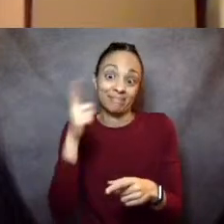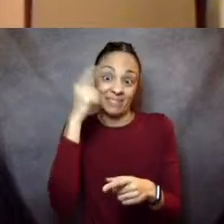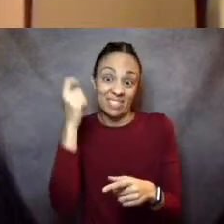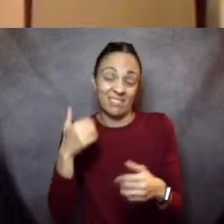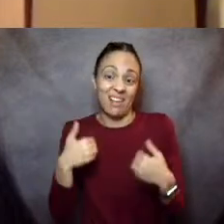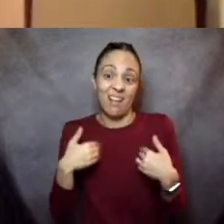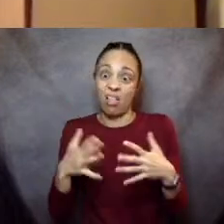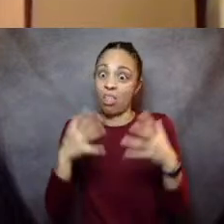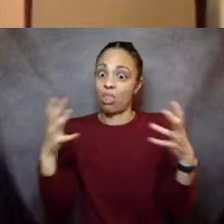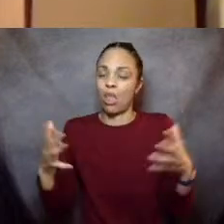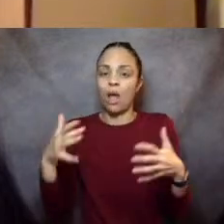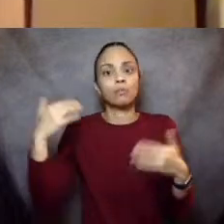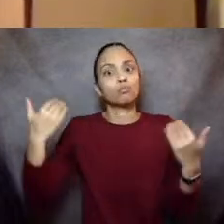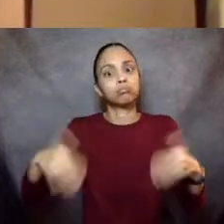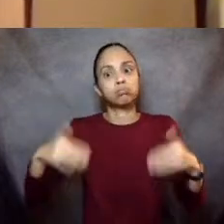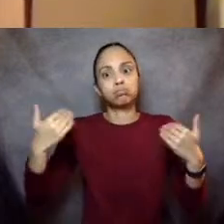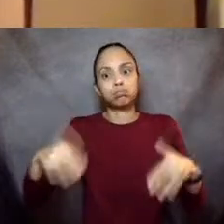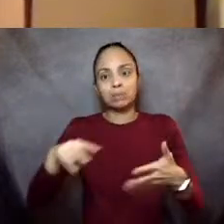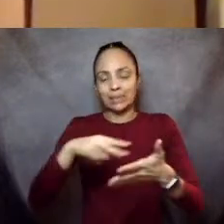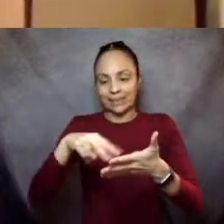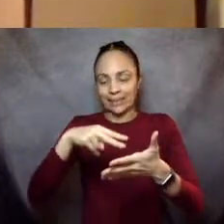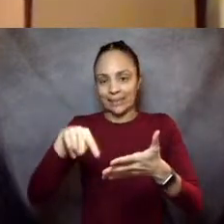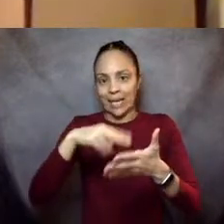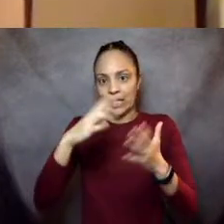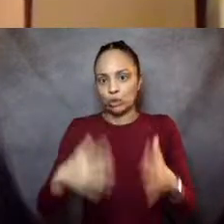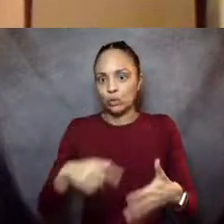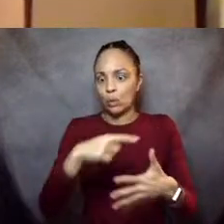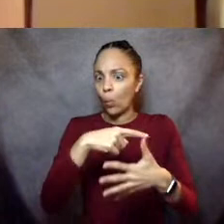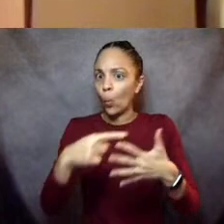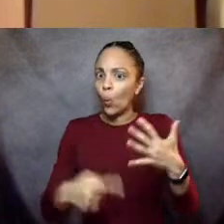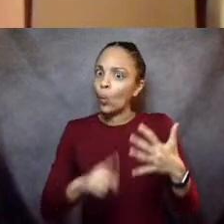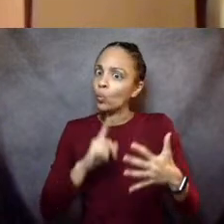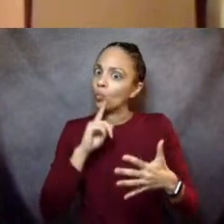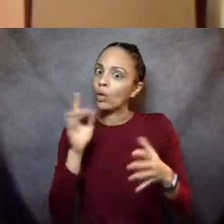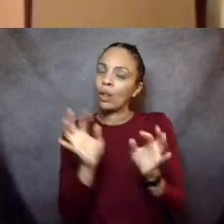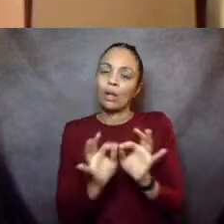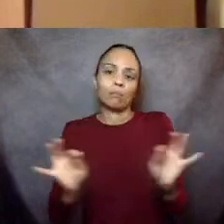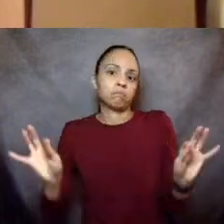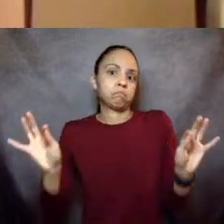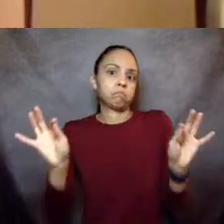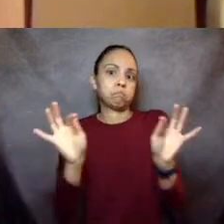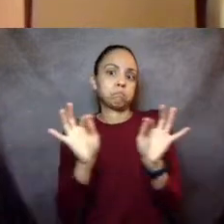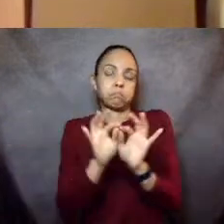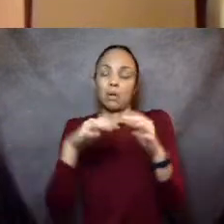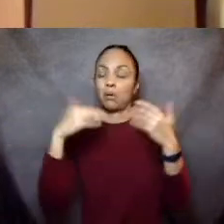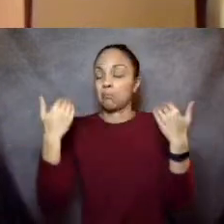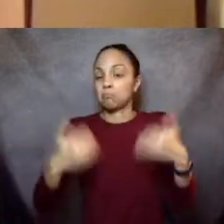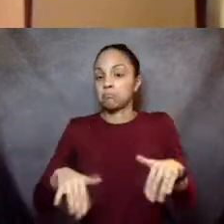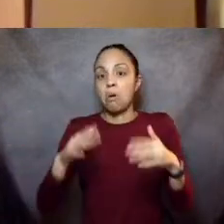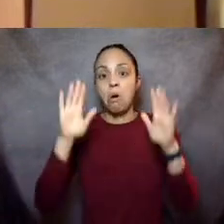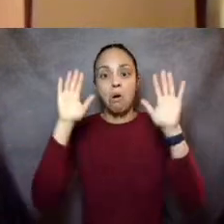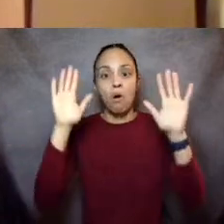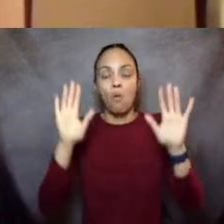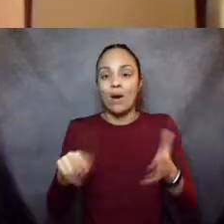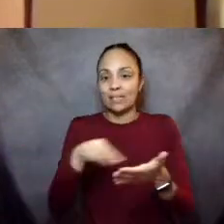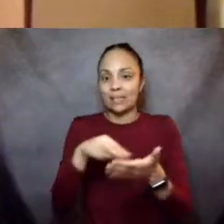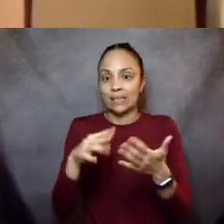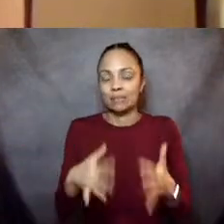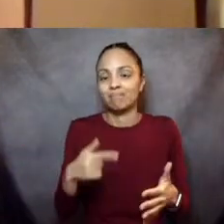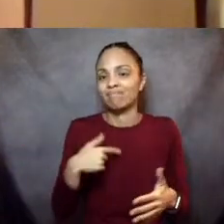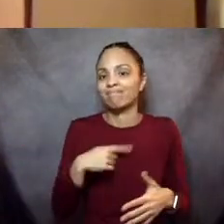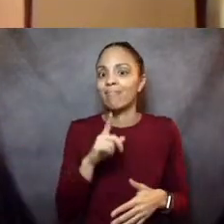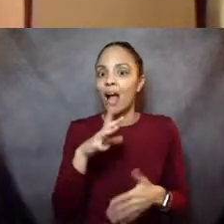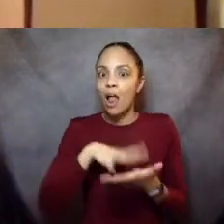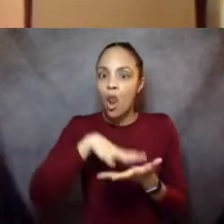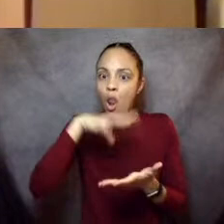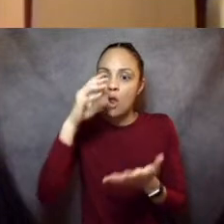Dudley Williams, Calvin Rotardier. These were names that I had learned to appreciate their